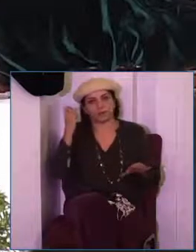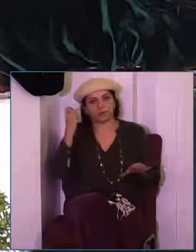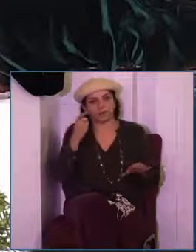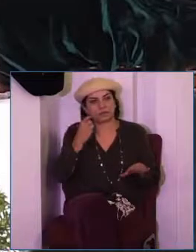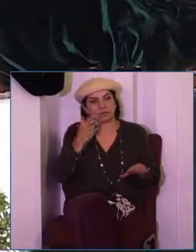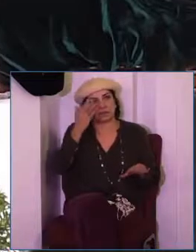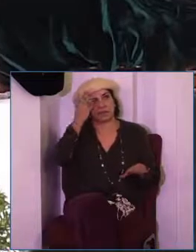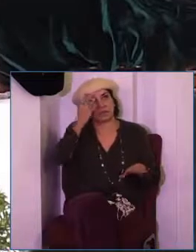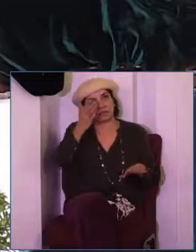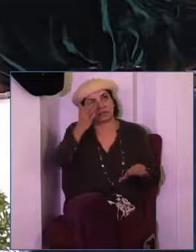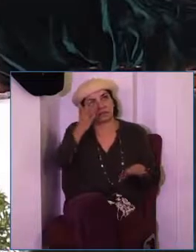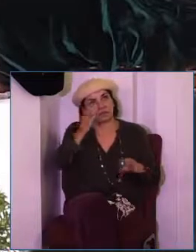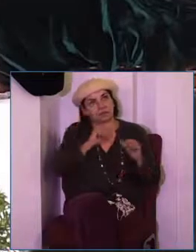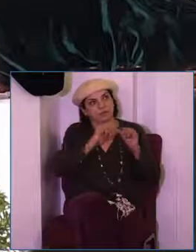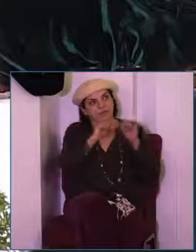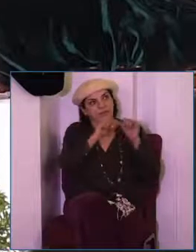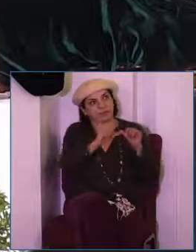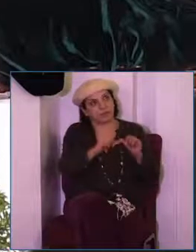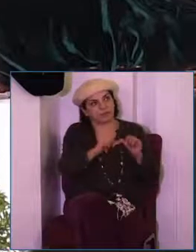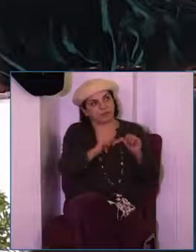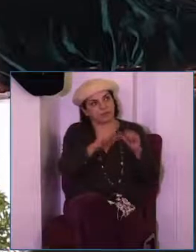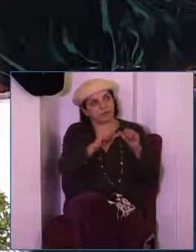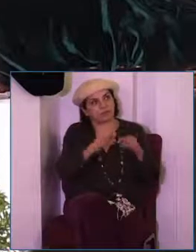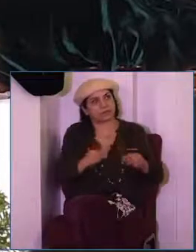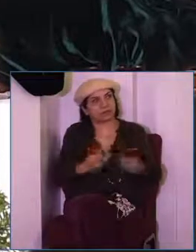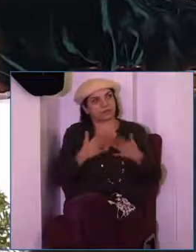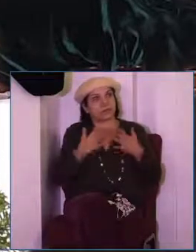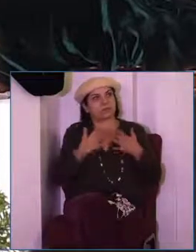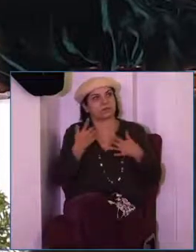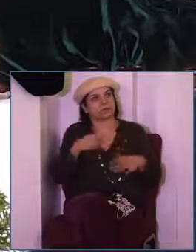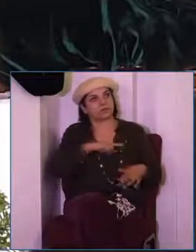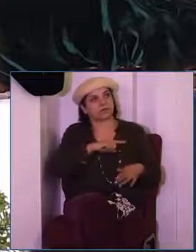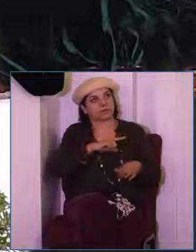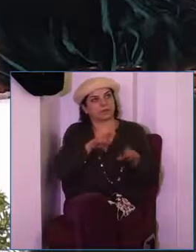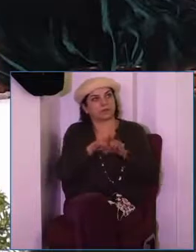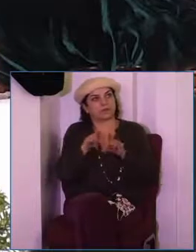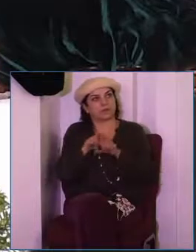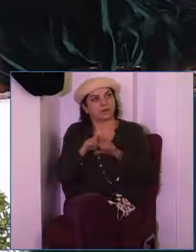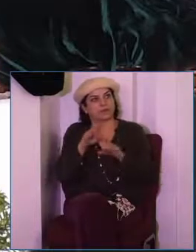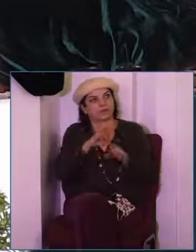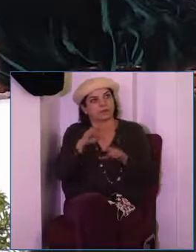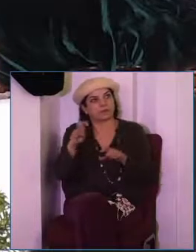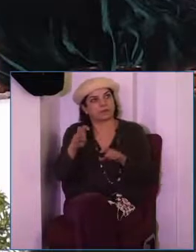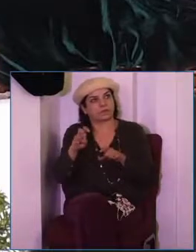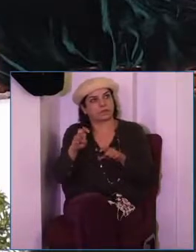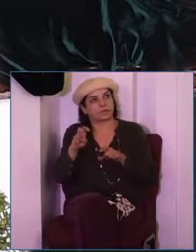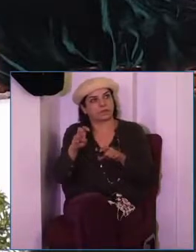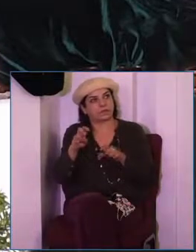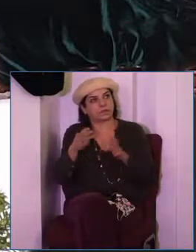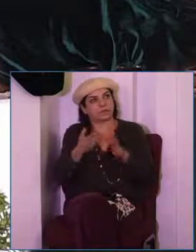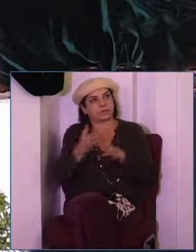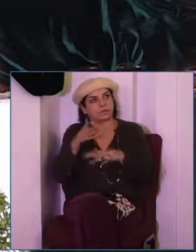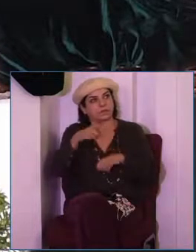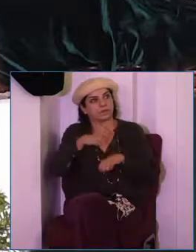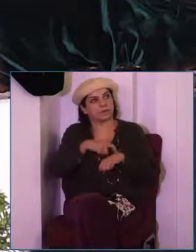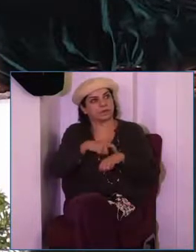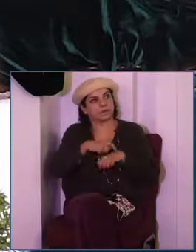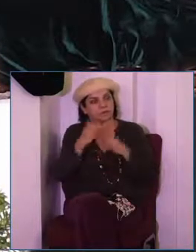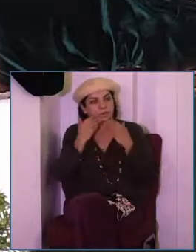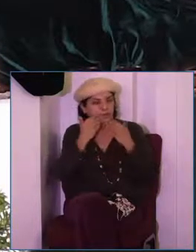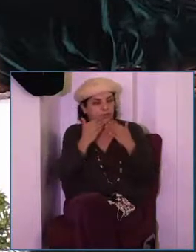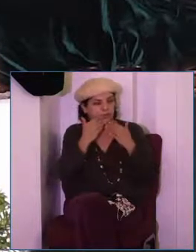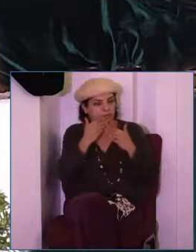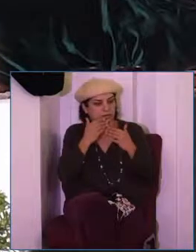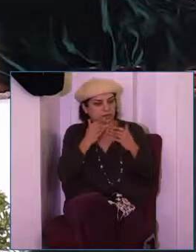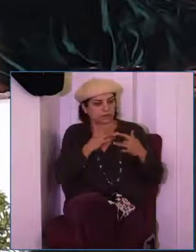to inspire us as we journey through these times. With grateful hearts, we pray